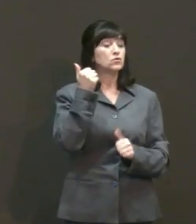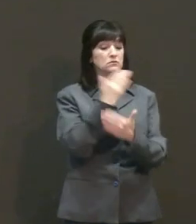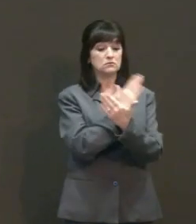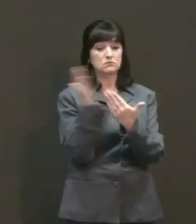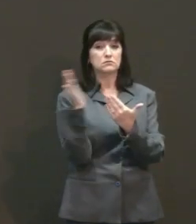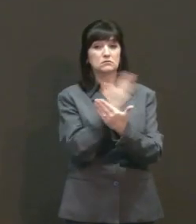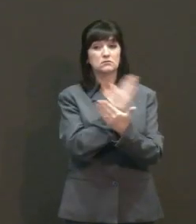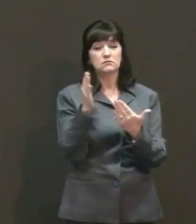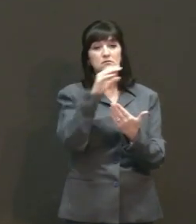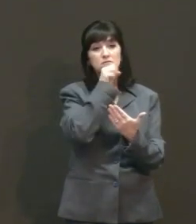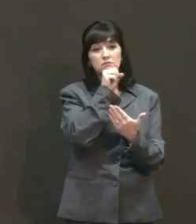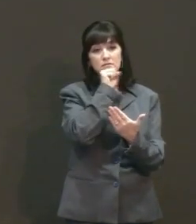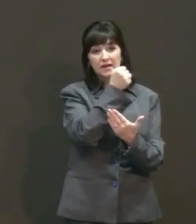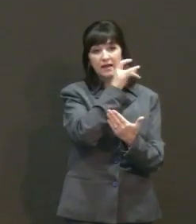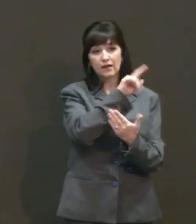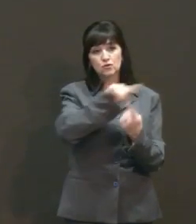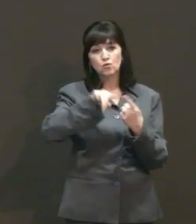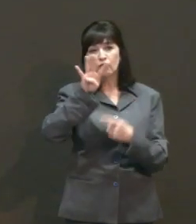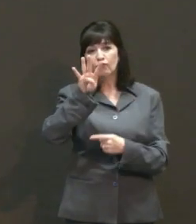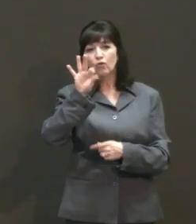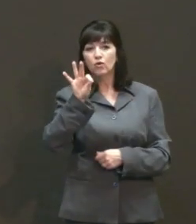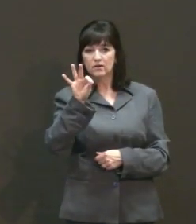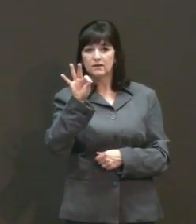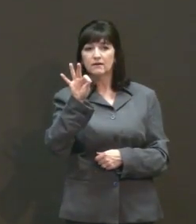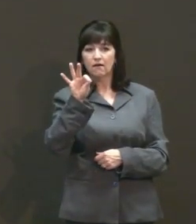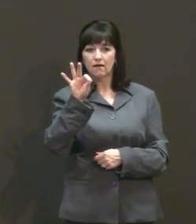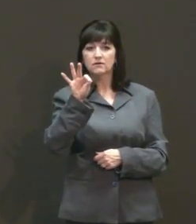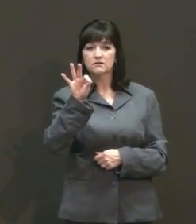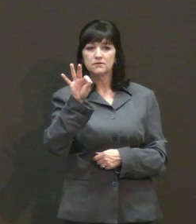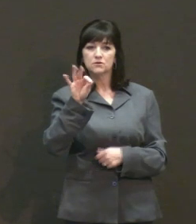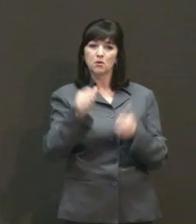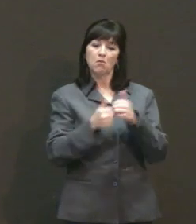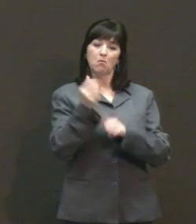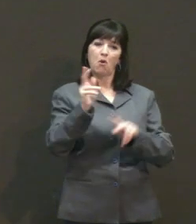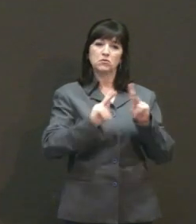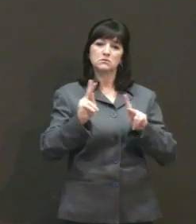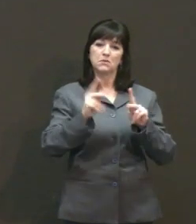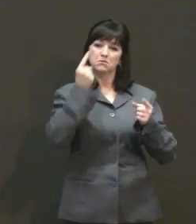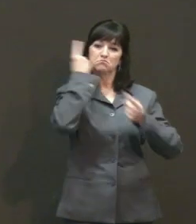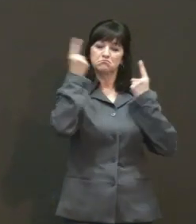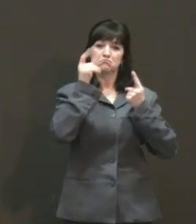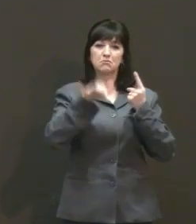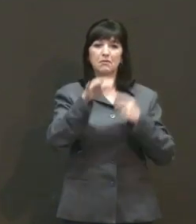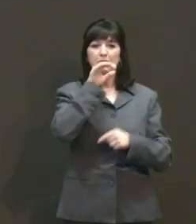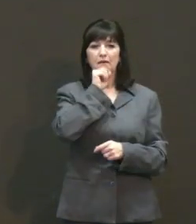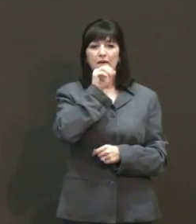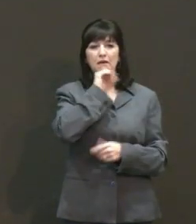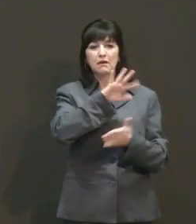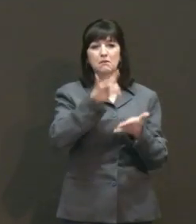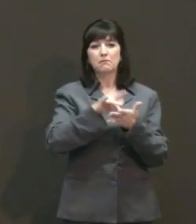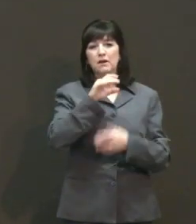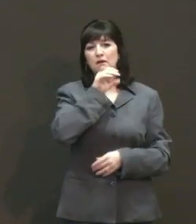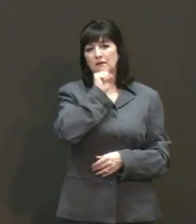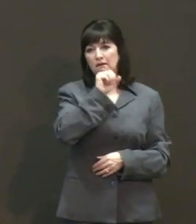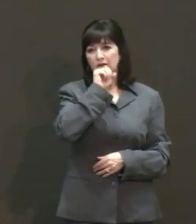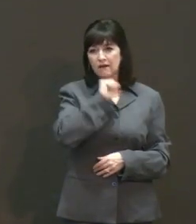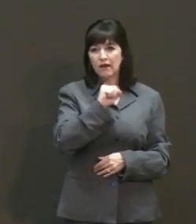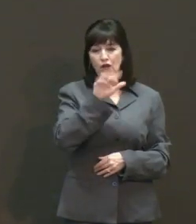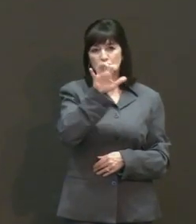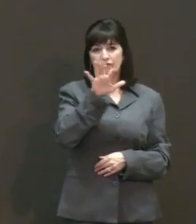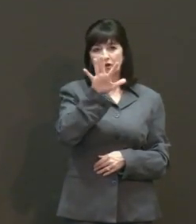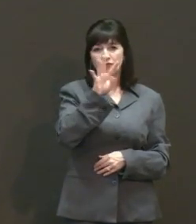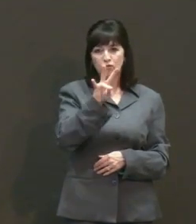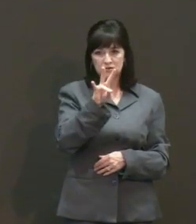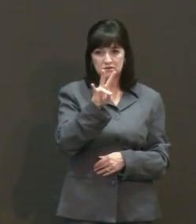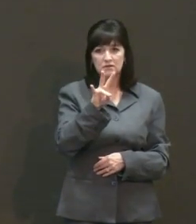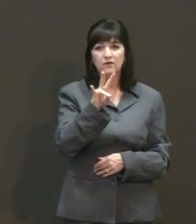49, I guess broader than what most people would consider middle age, and then the populations that we focus on protecting the